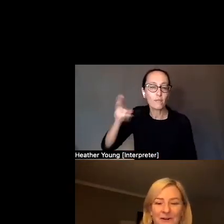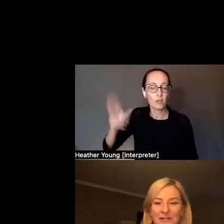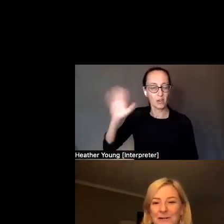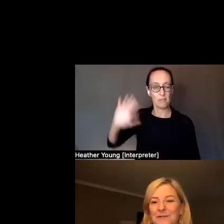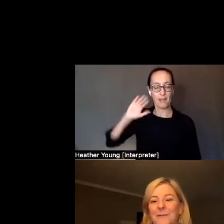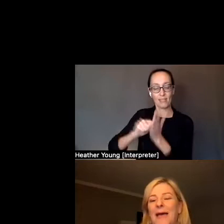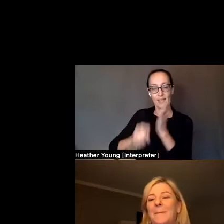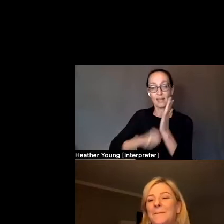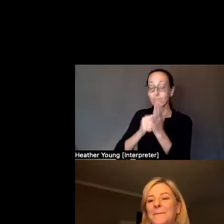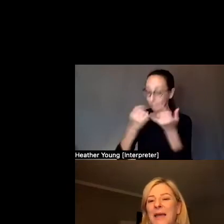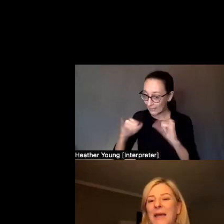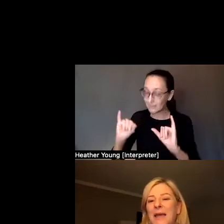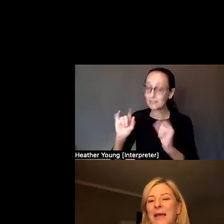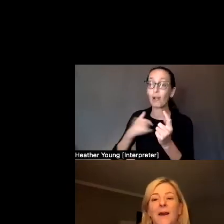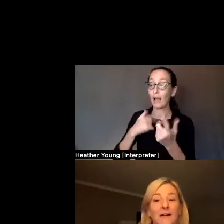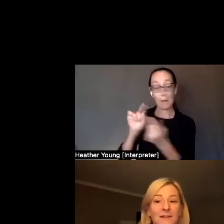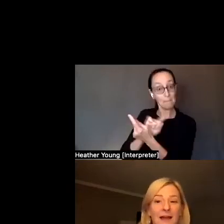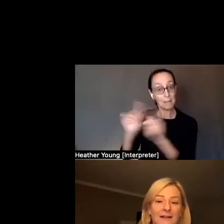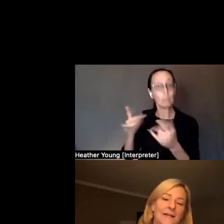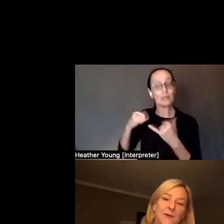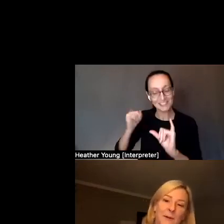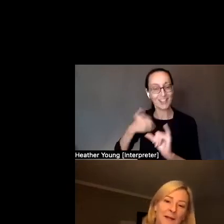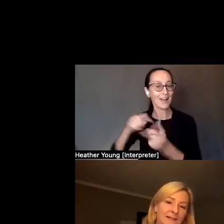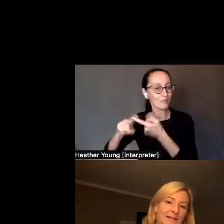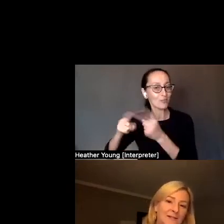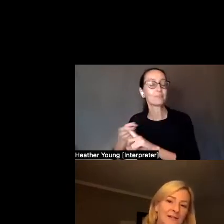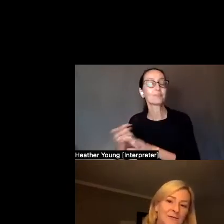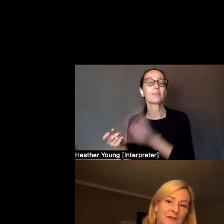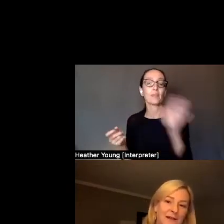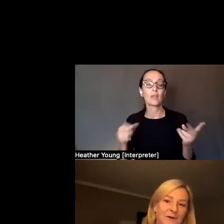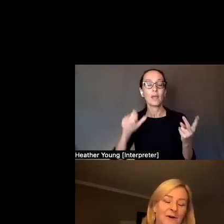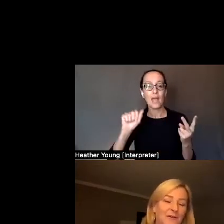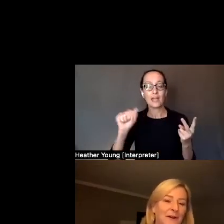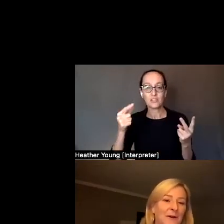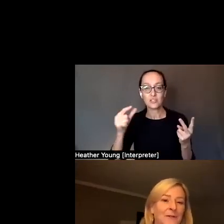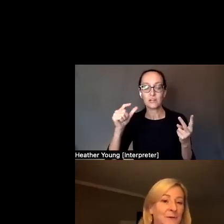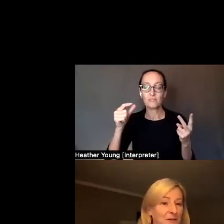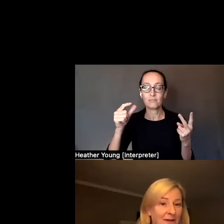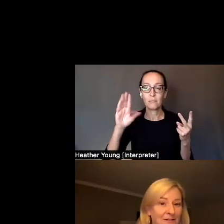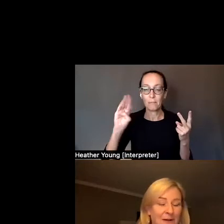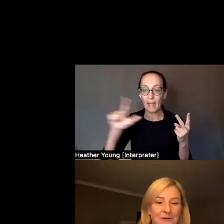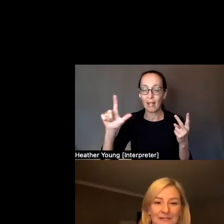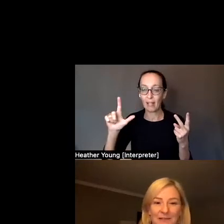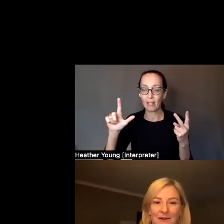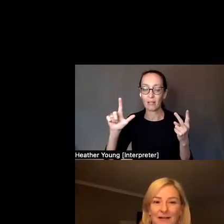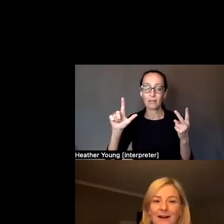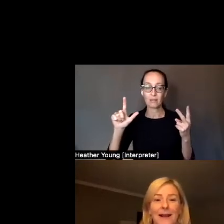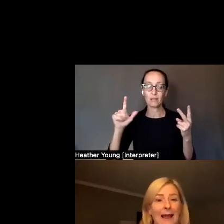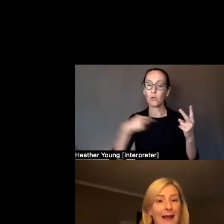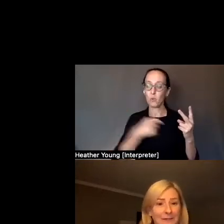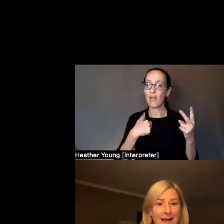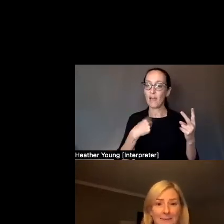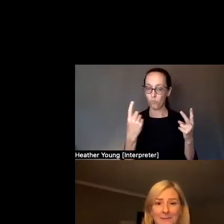maintain friendships from that. And also the Alexander Graham Bell Association for the Deaf and Hard of Hearing, which we do have a chapter in South Carolina,